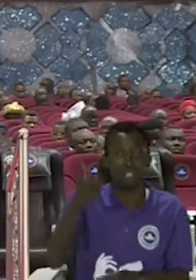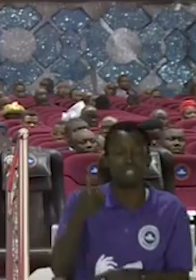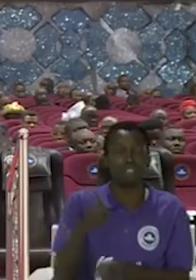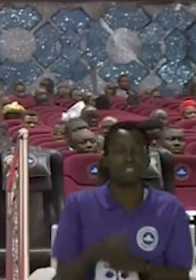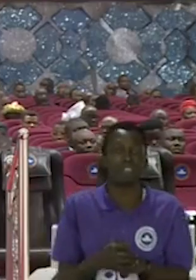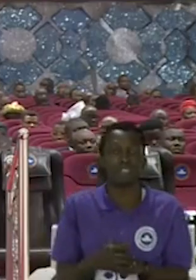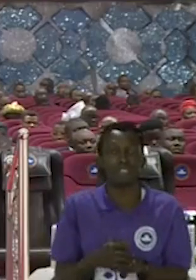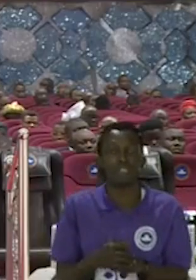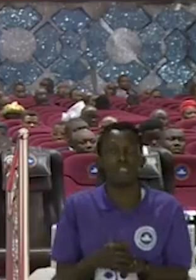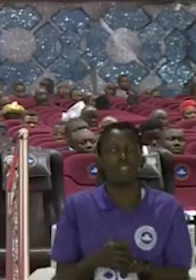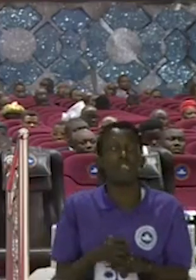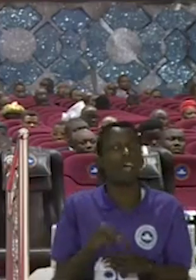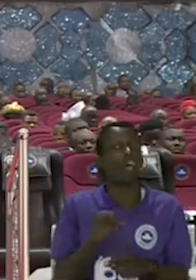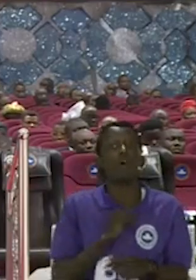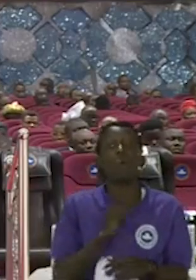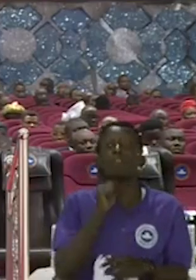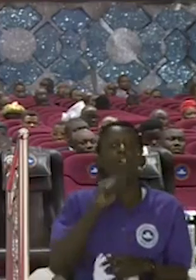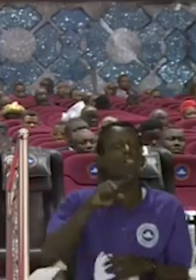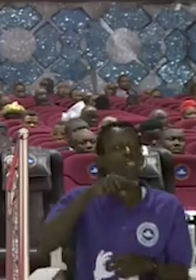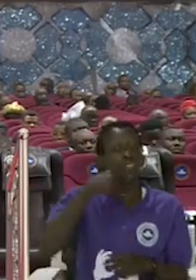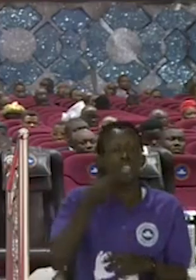I'm not saying I'm the greatest, so